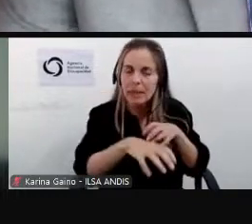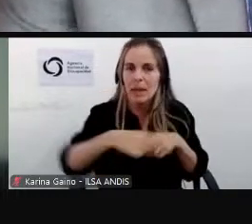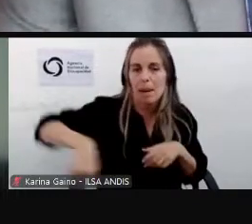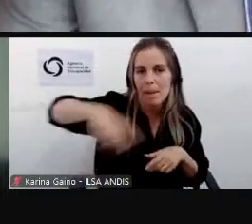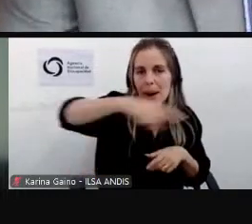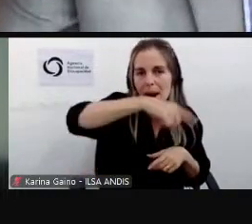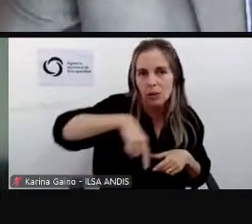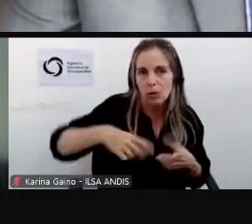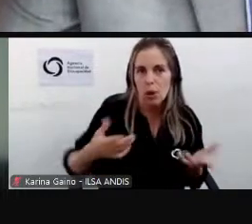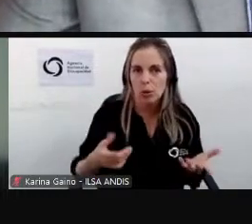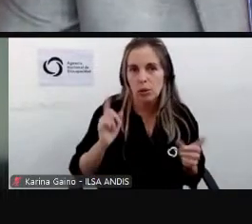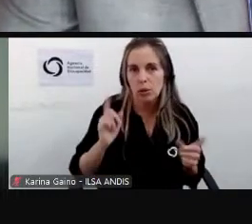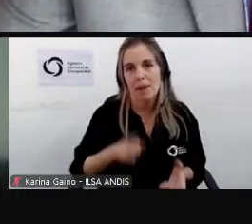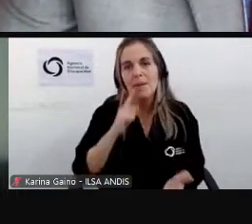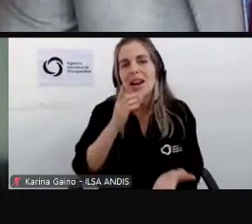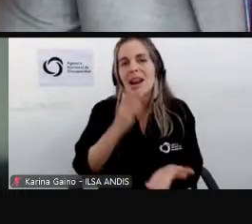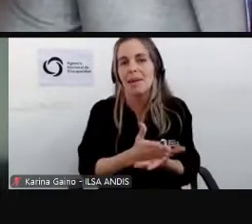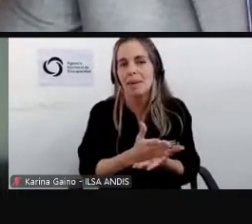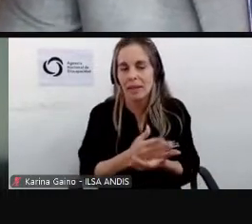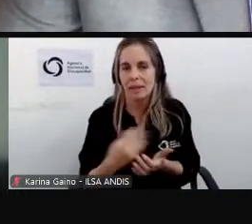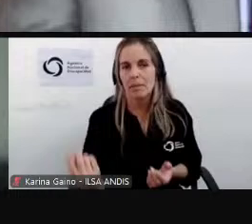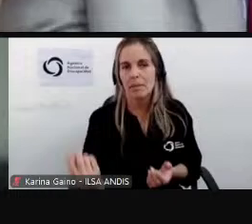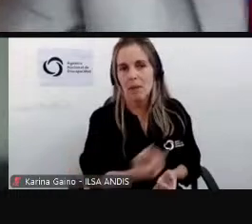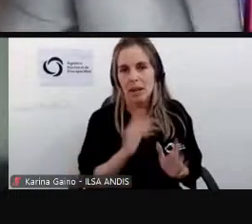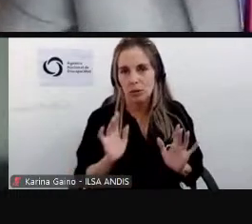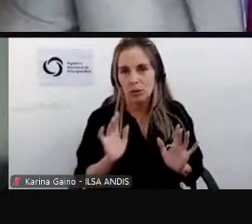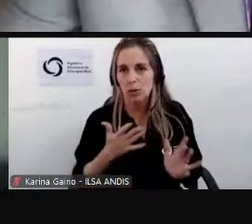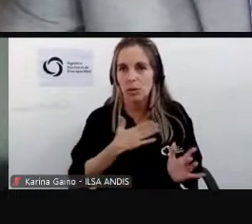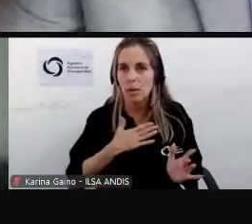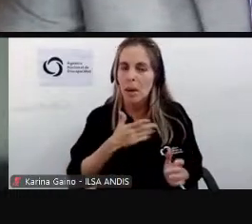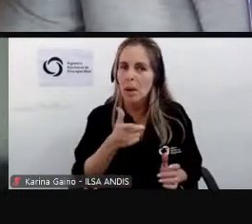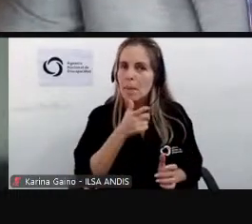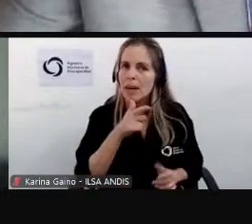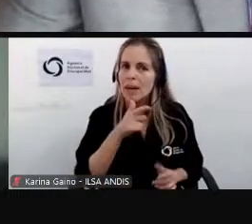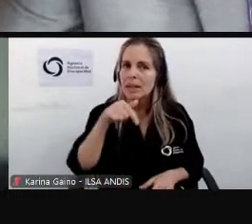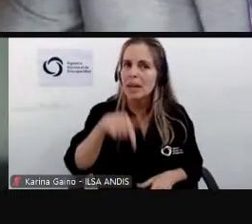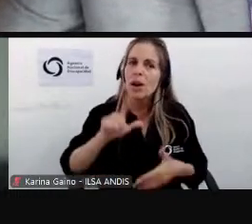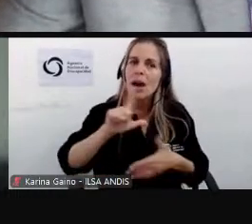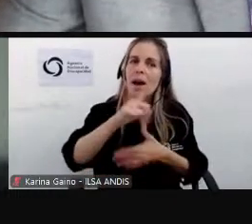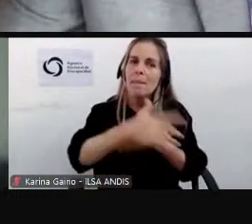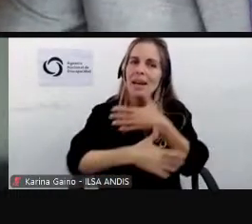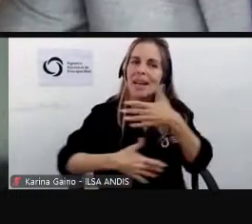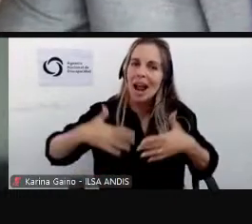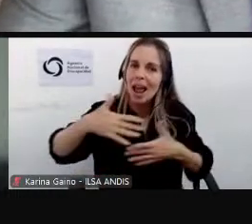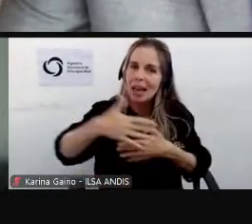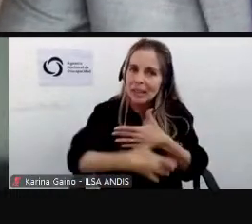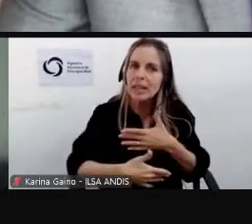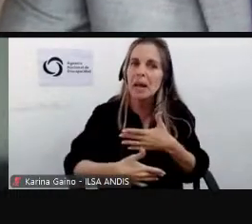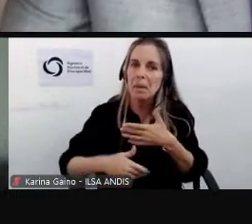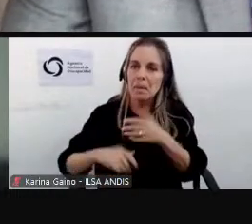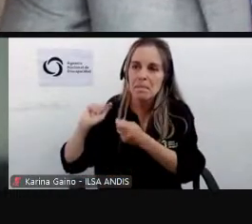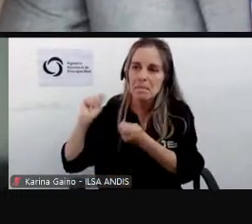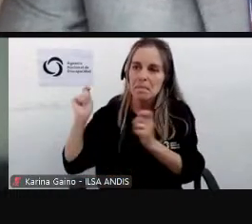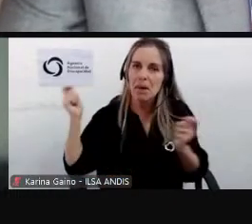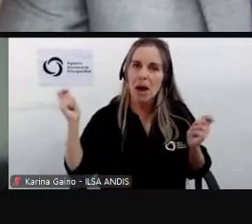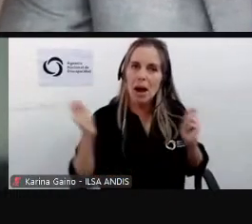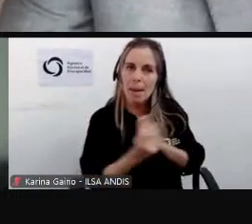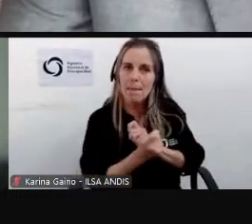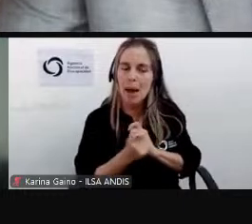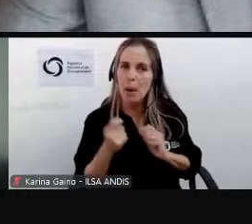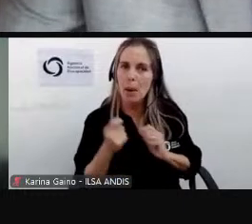shall be analyzed under this light. I believe that Latin America has